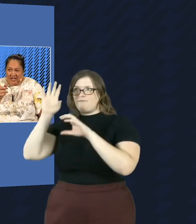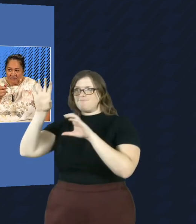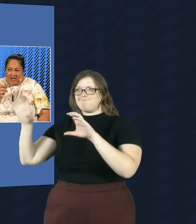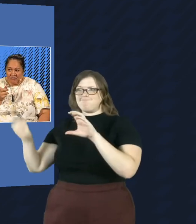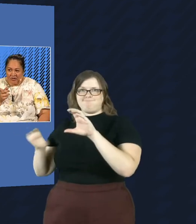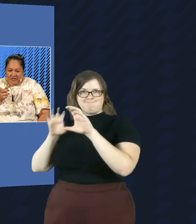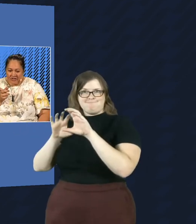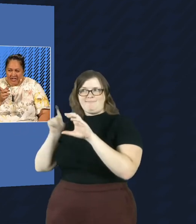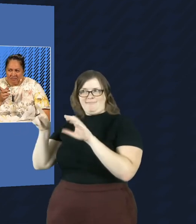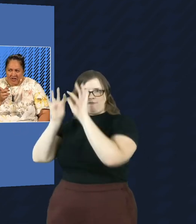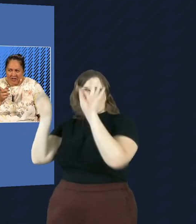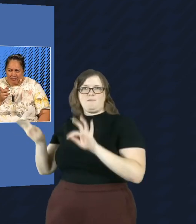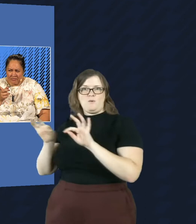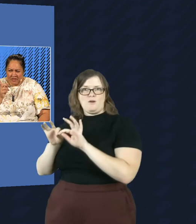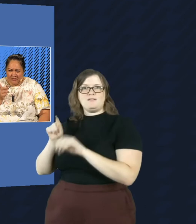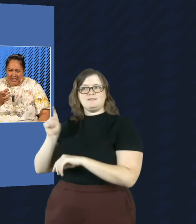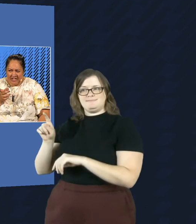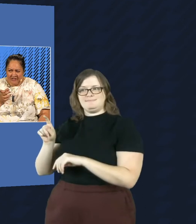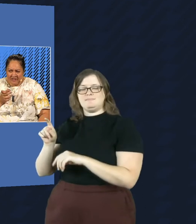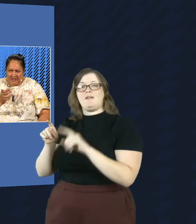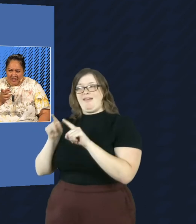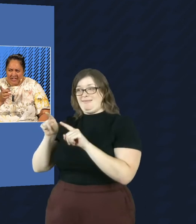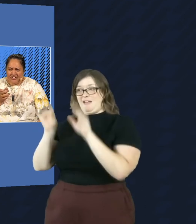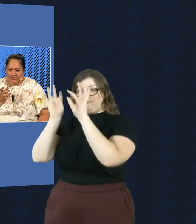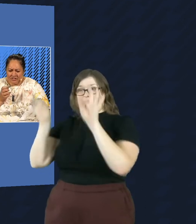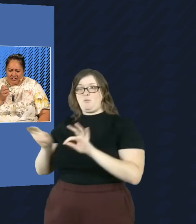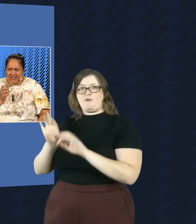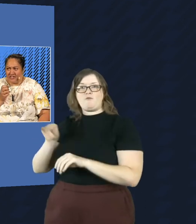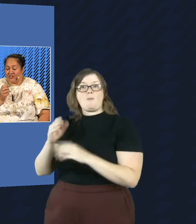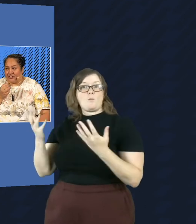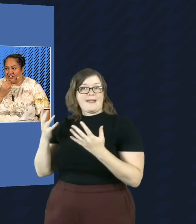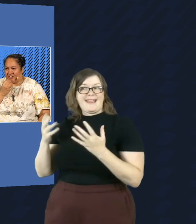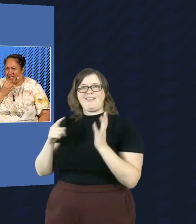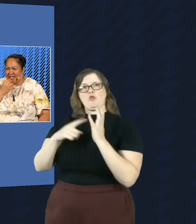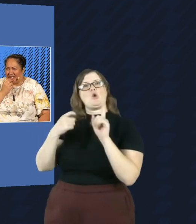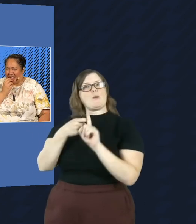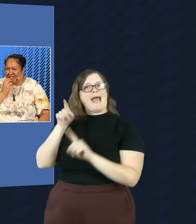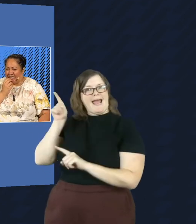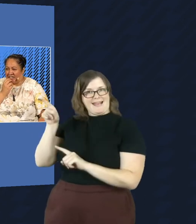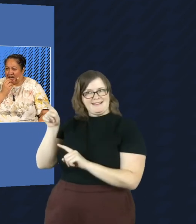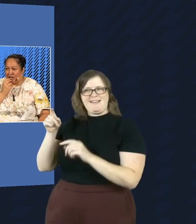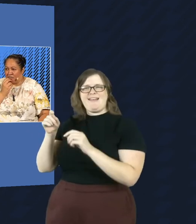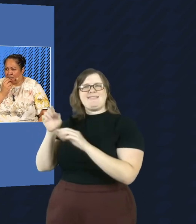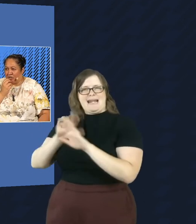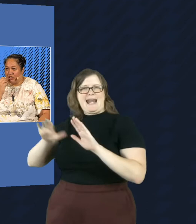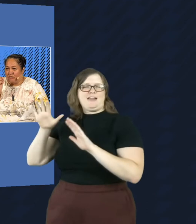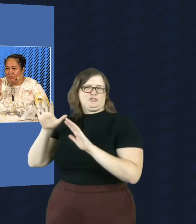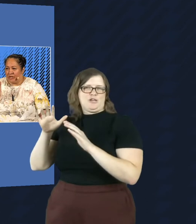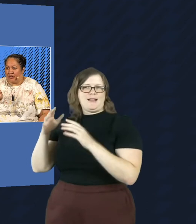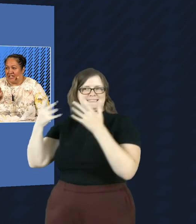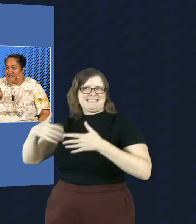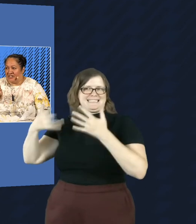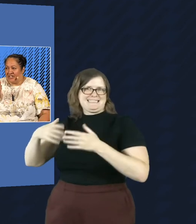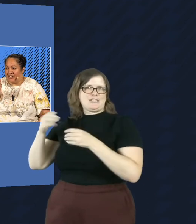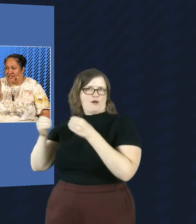that framework came from the UK National Statistics Office, and